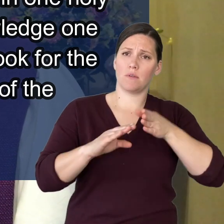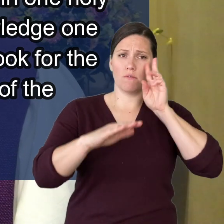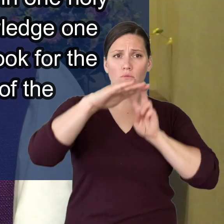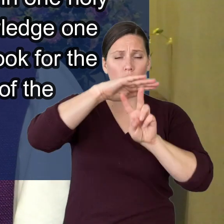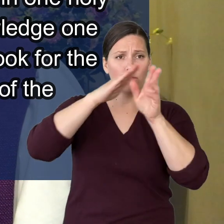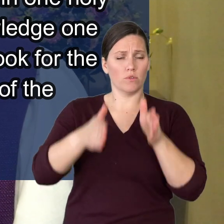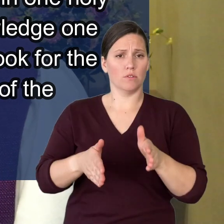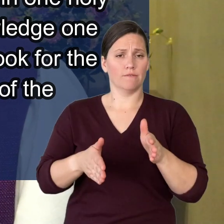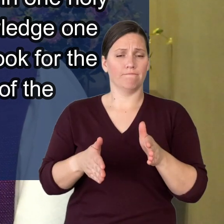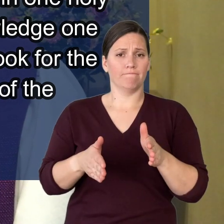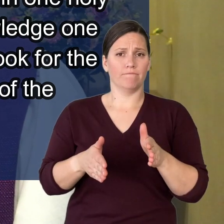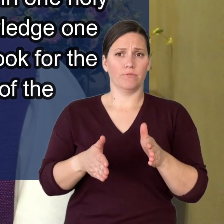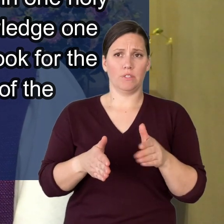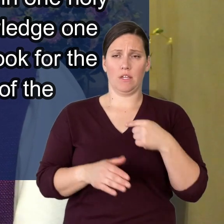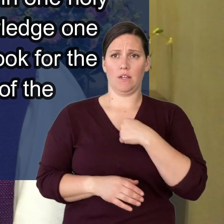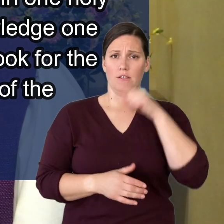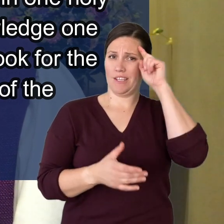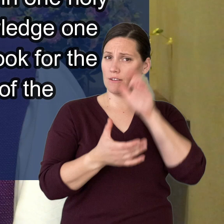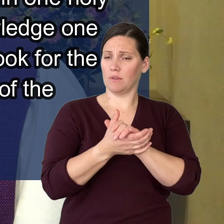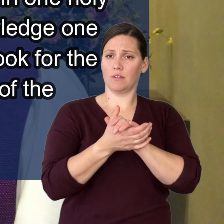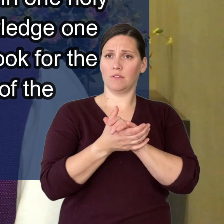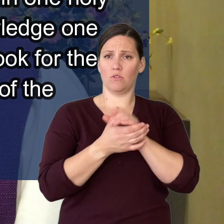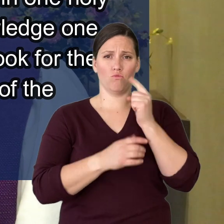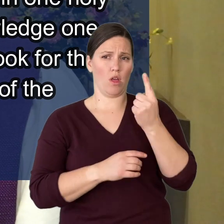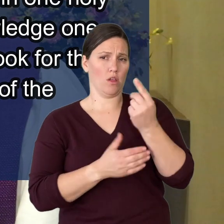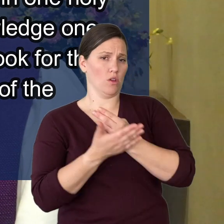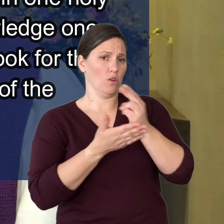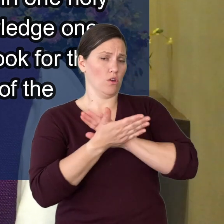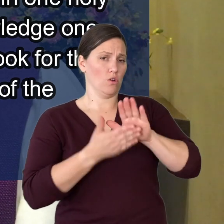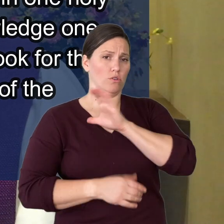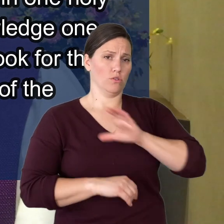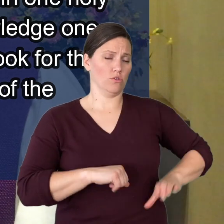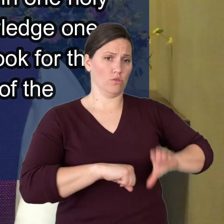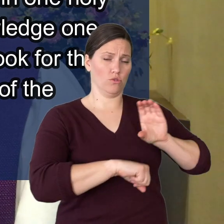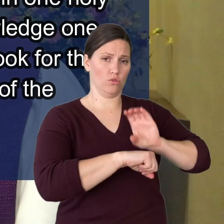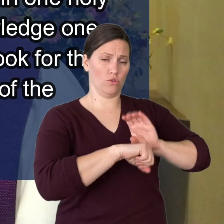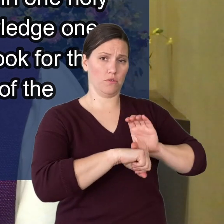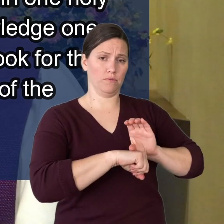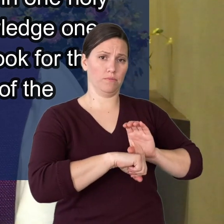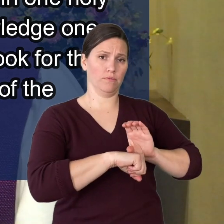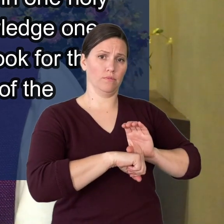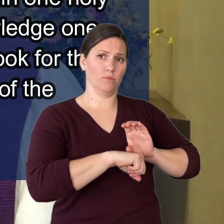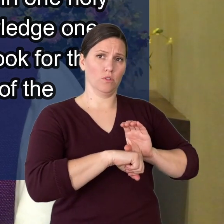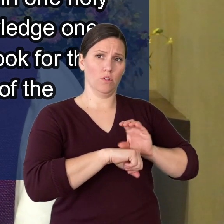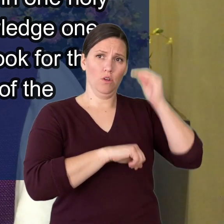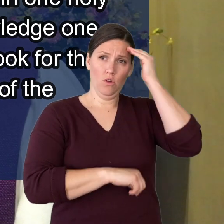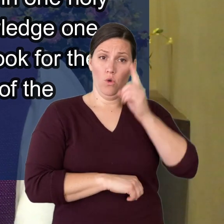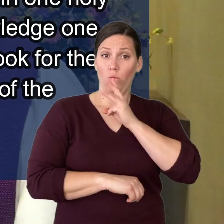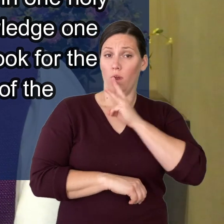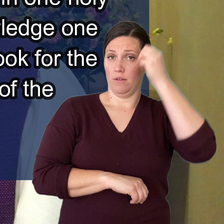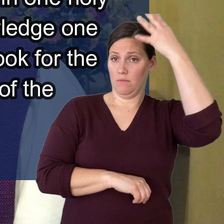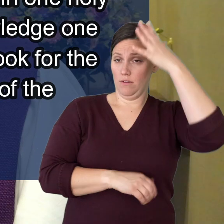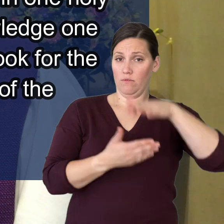glorified, who spoke by the prophets. And I believe in one holy Christian and apostolic church.